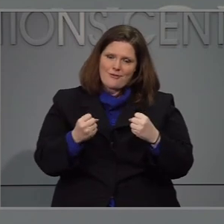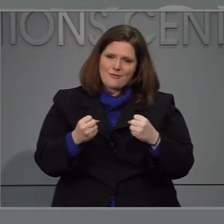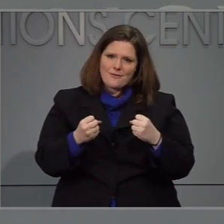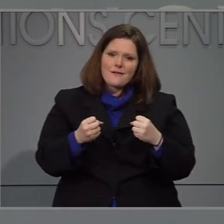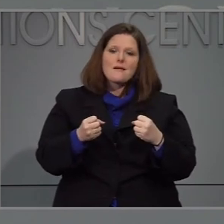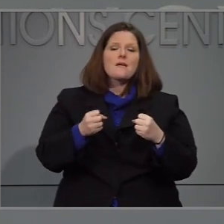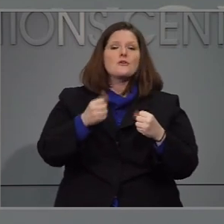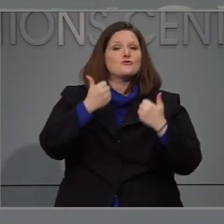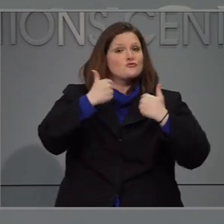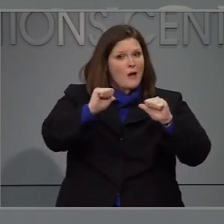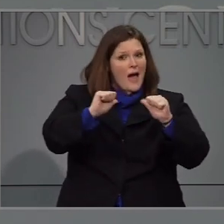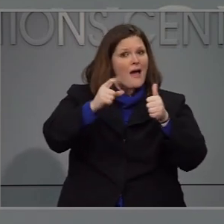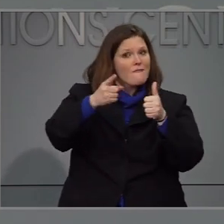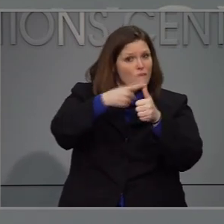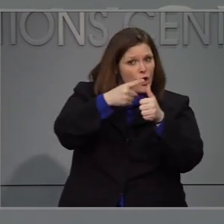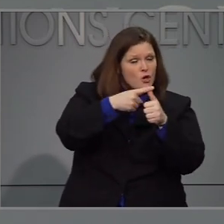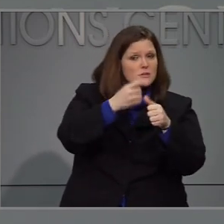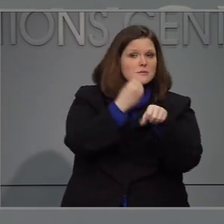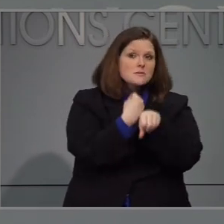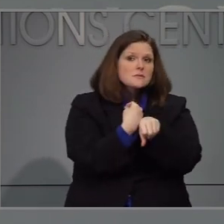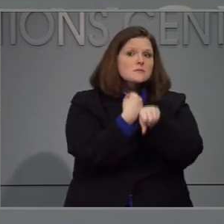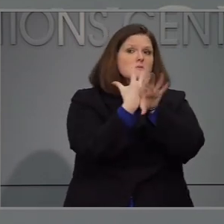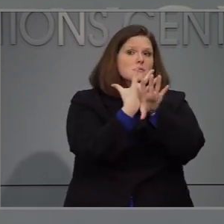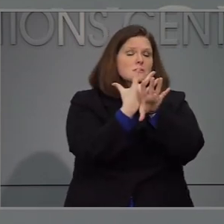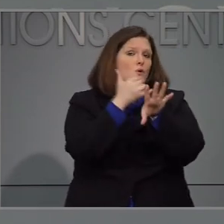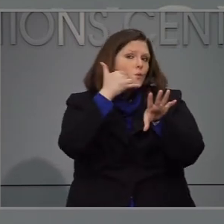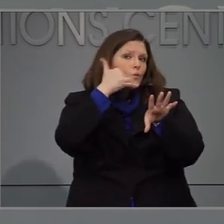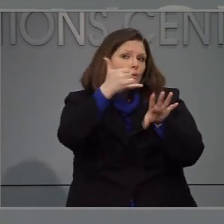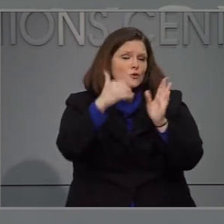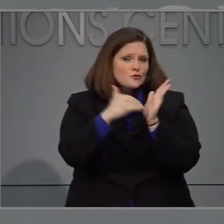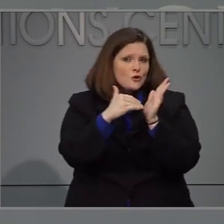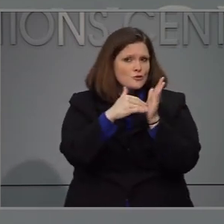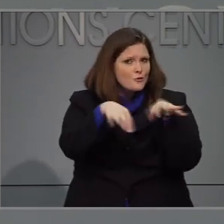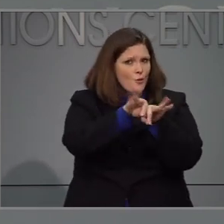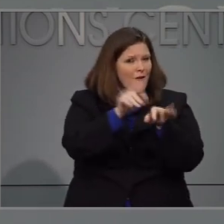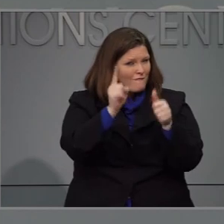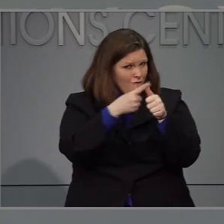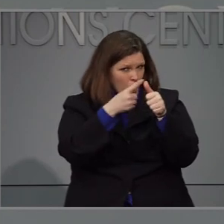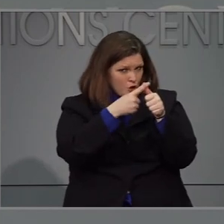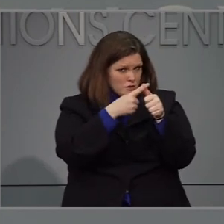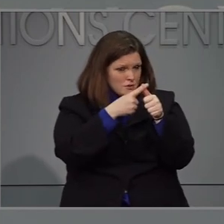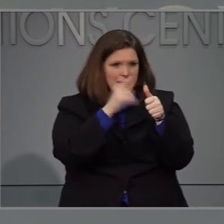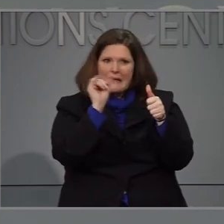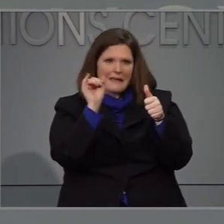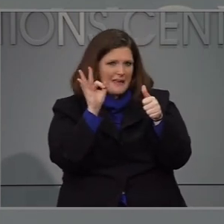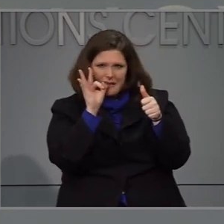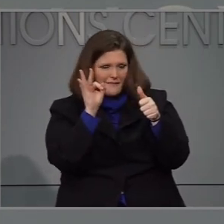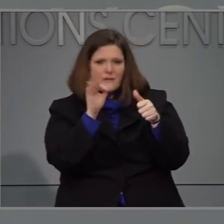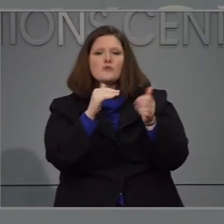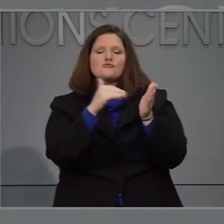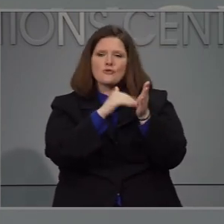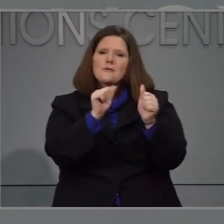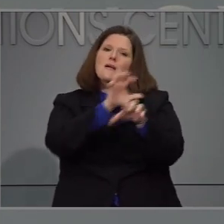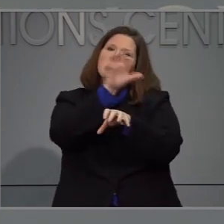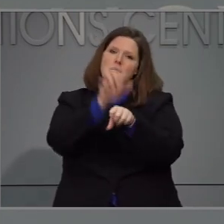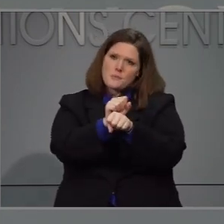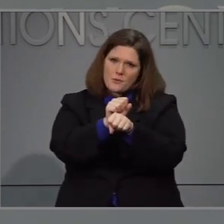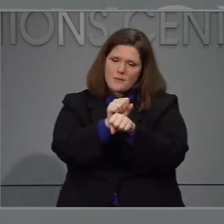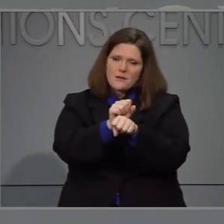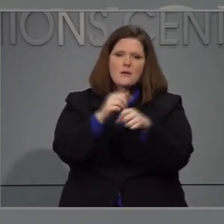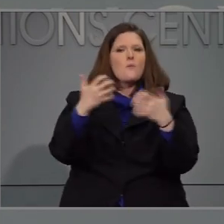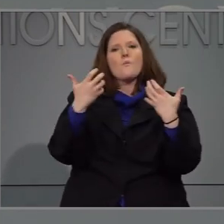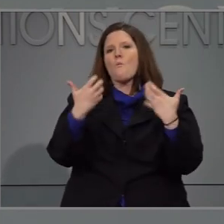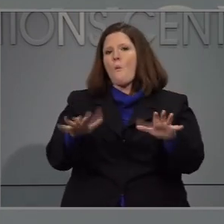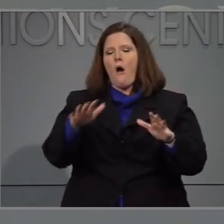through telehealth, and to work with their doctors and others to get some of their routine health care issues taken care of. We don't want those to